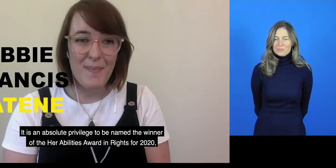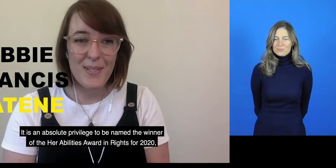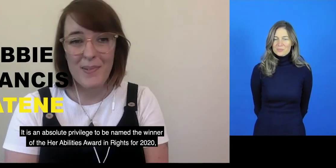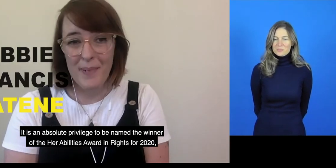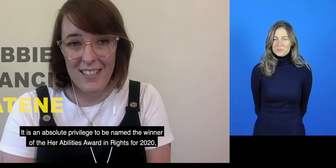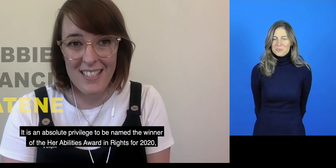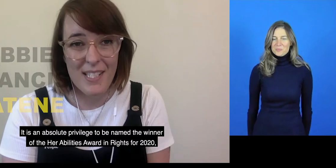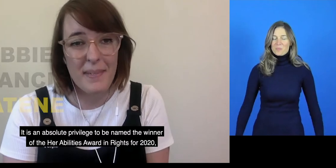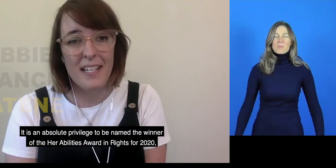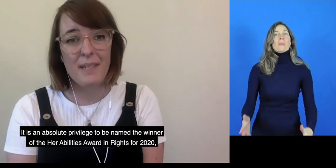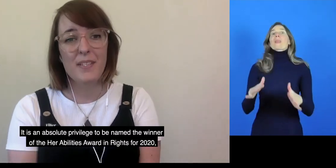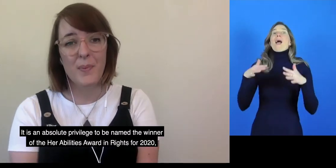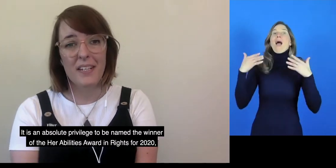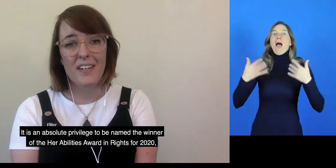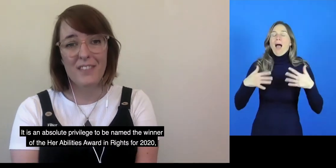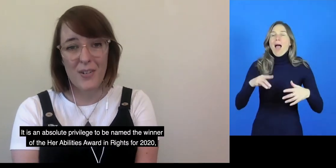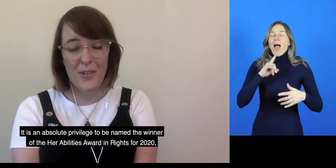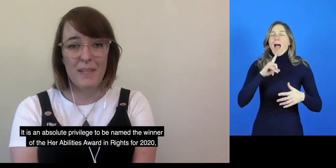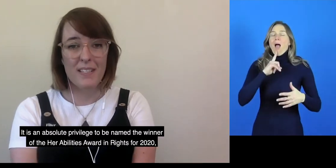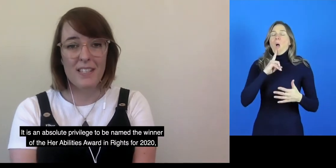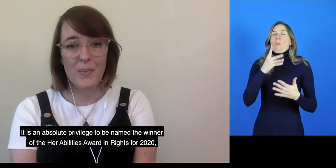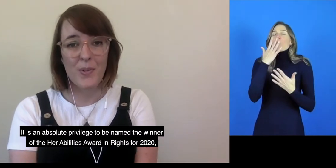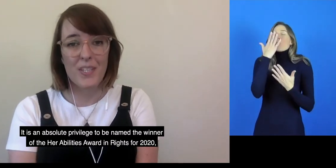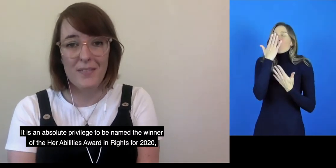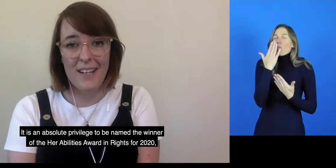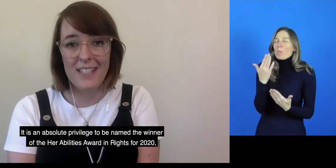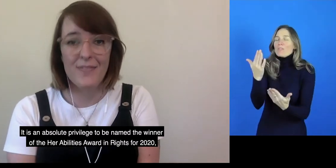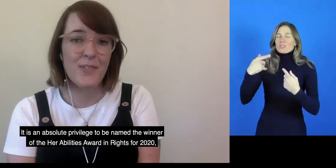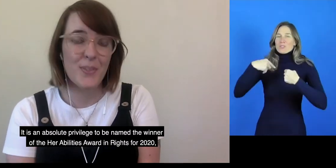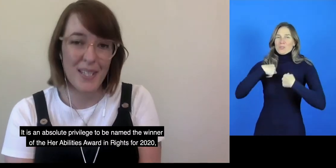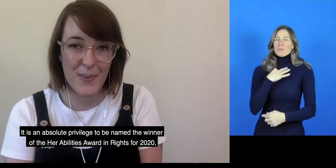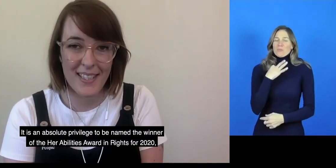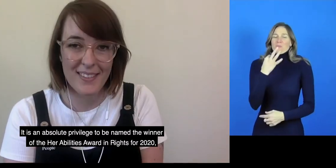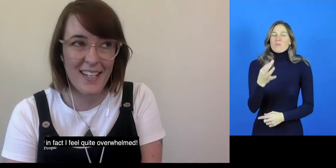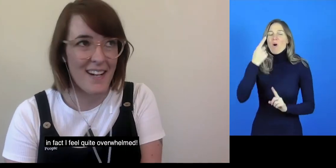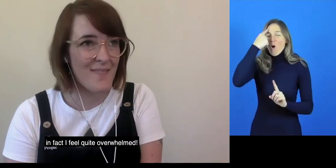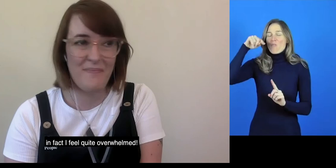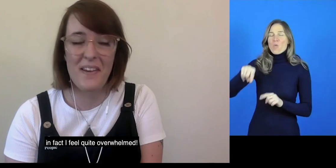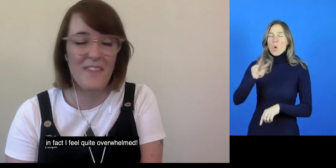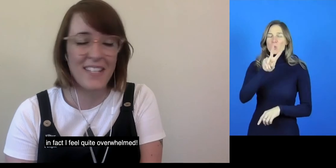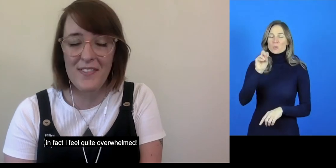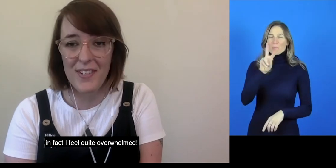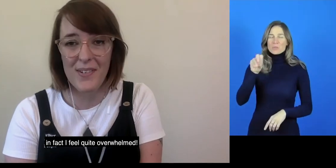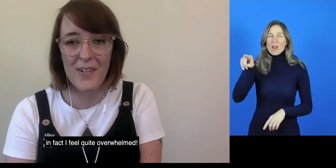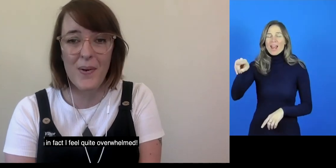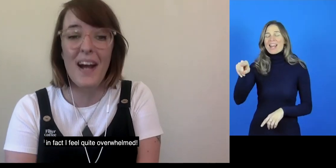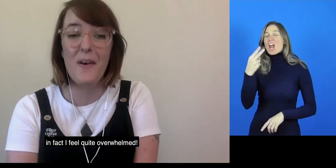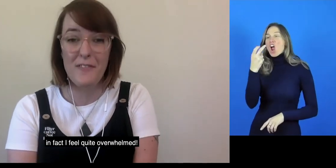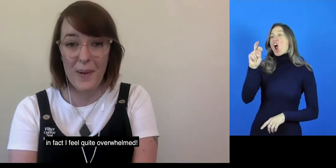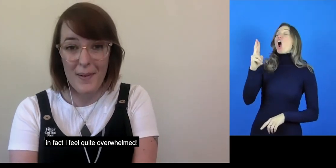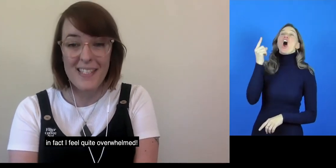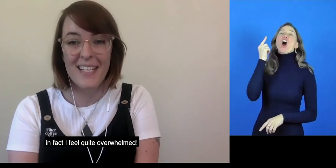It's an absolute privilege to be named the winner of the Her Abilities Award and Rights for 2020. In fact, I feel